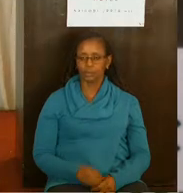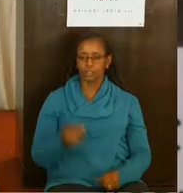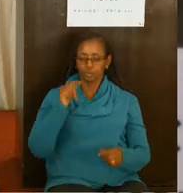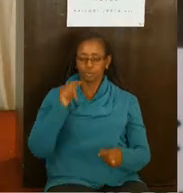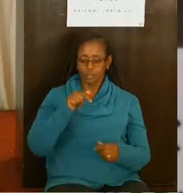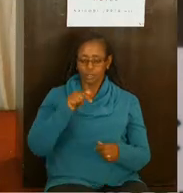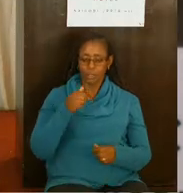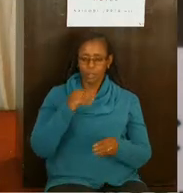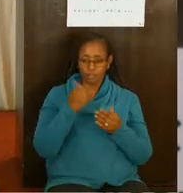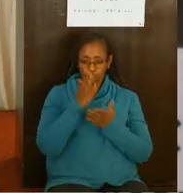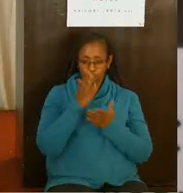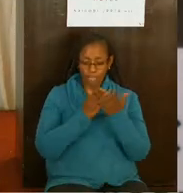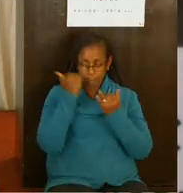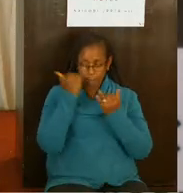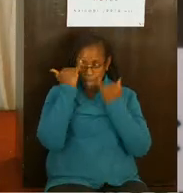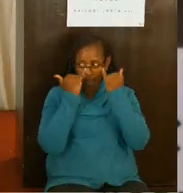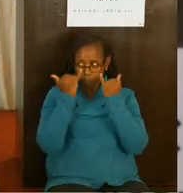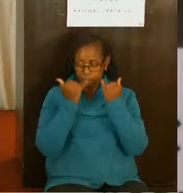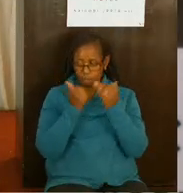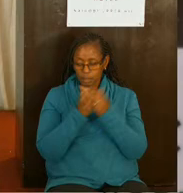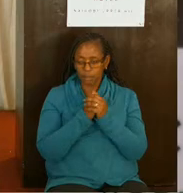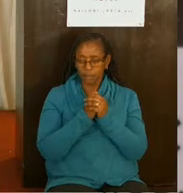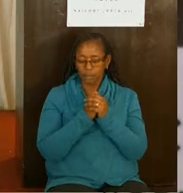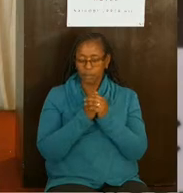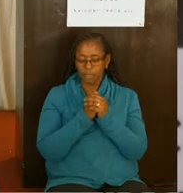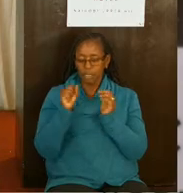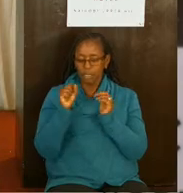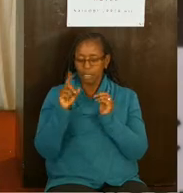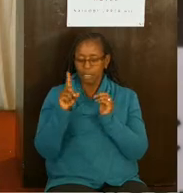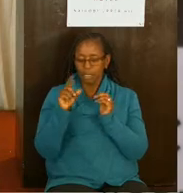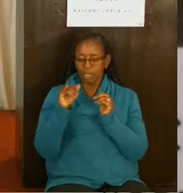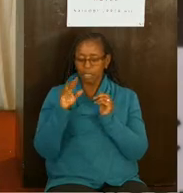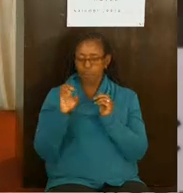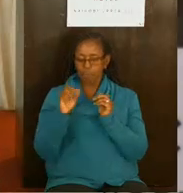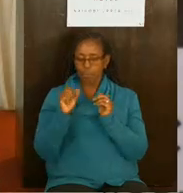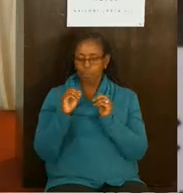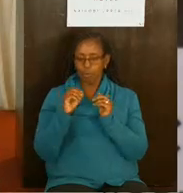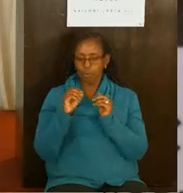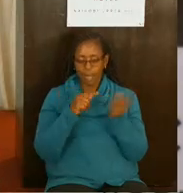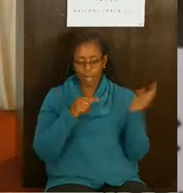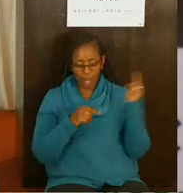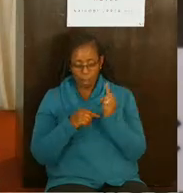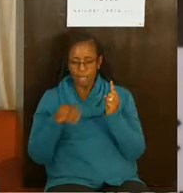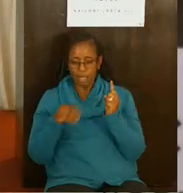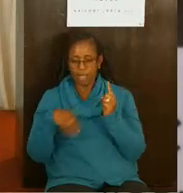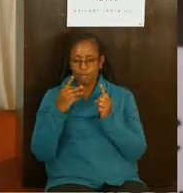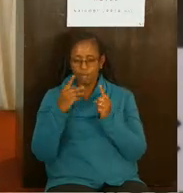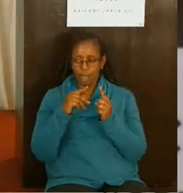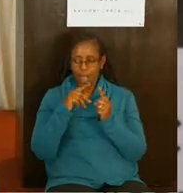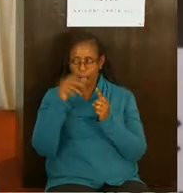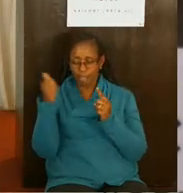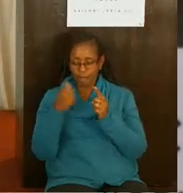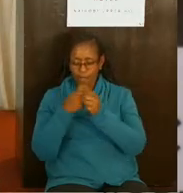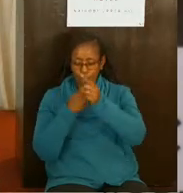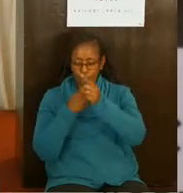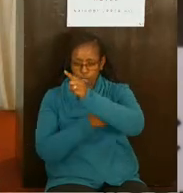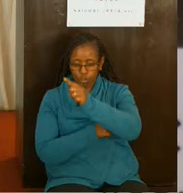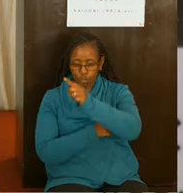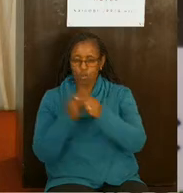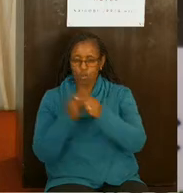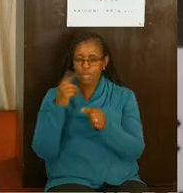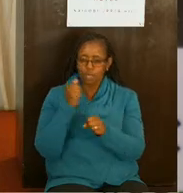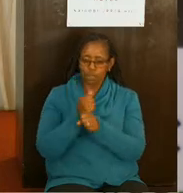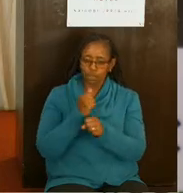insights and then anduo will come in to give our recommendations so we have we are doing this